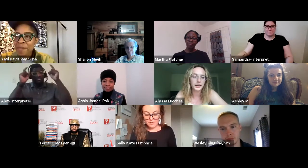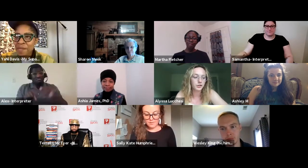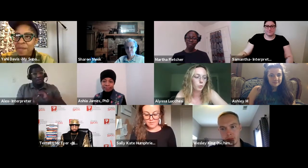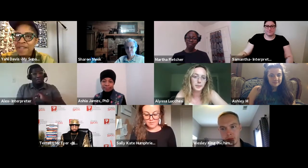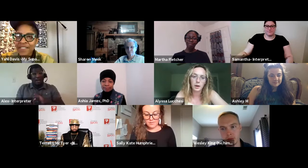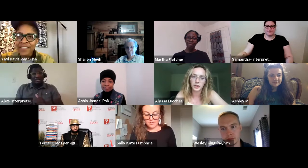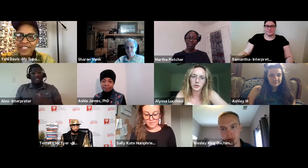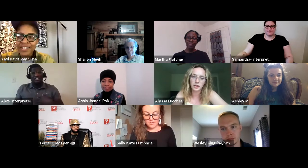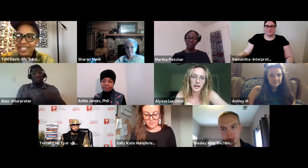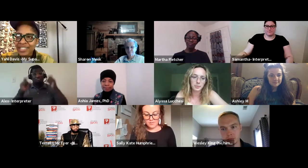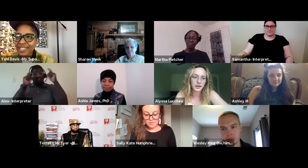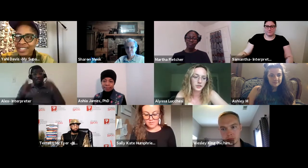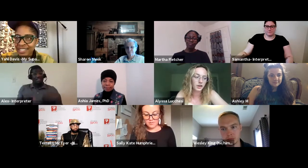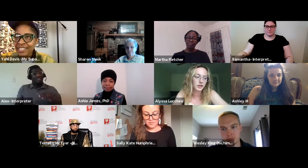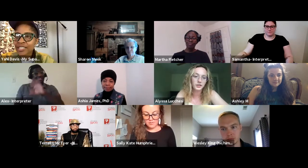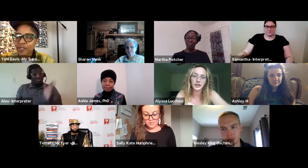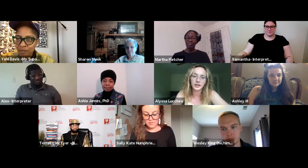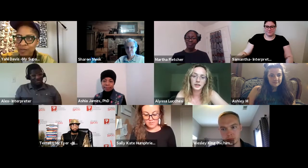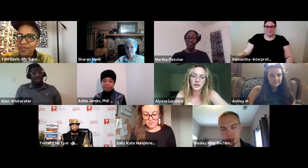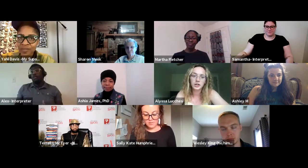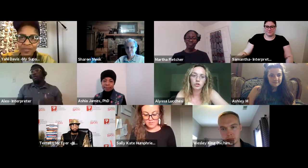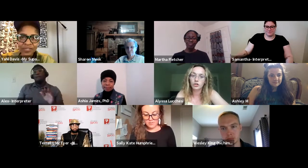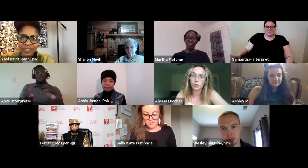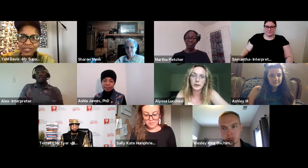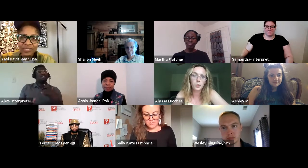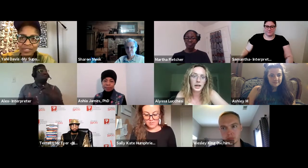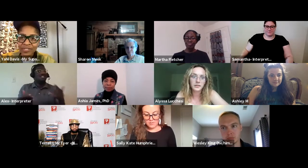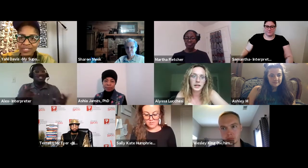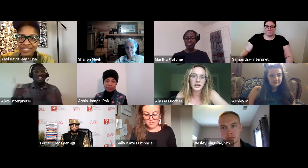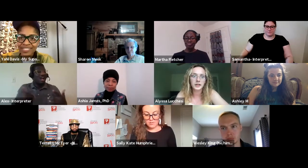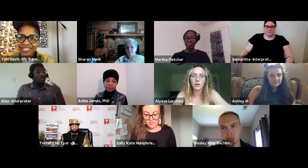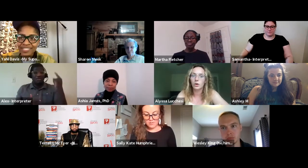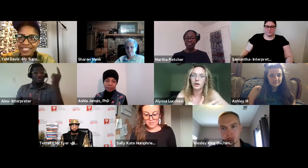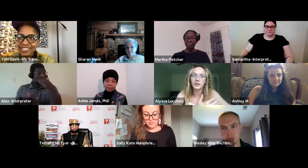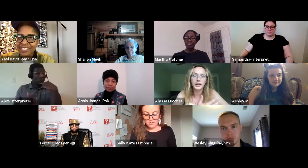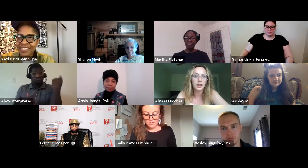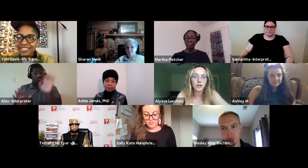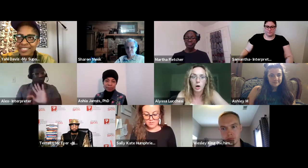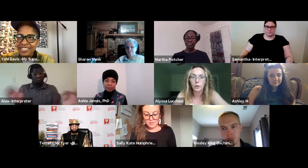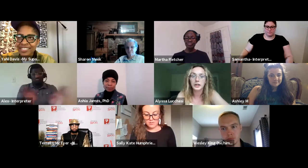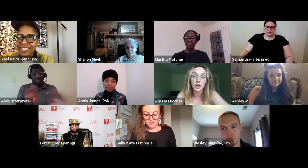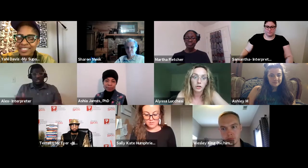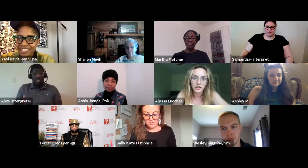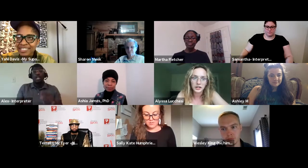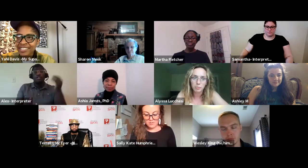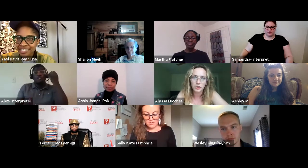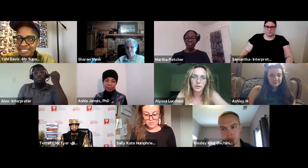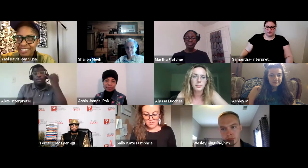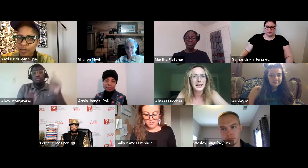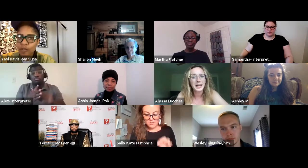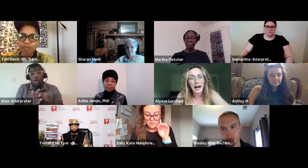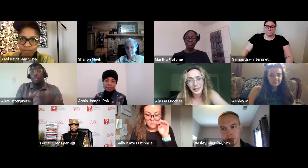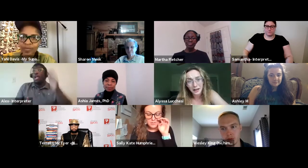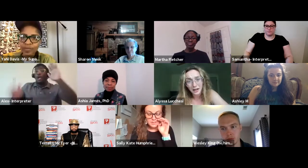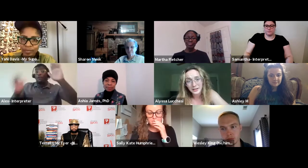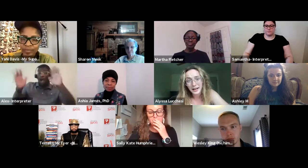heart and don't worry about what you look like, because honestly, just you even waving or saying hello or acknowledging a deaf person,